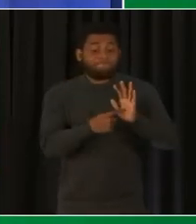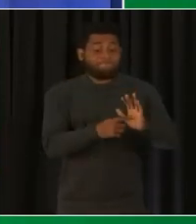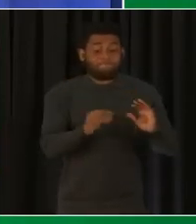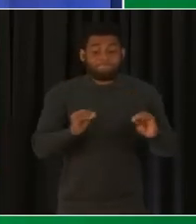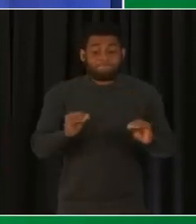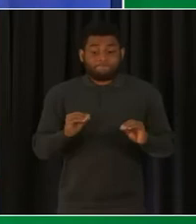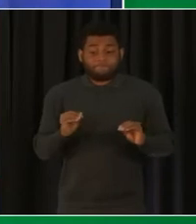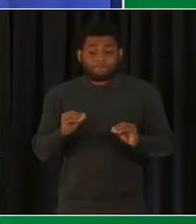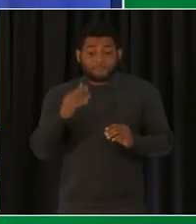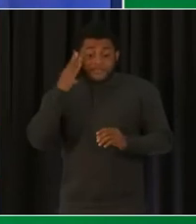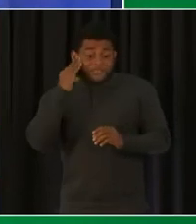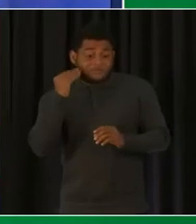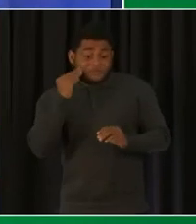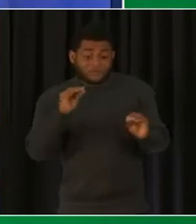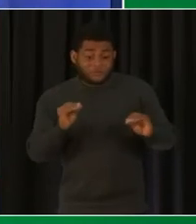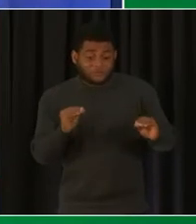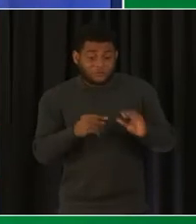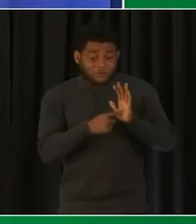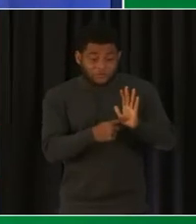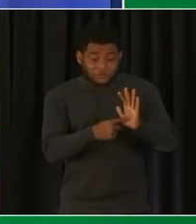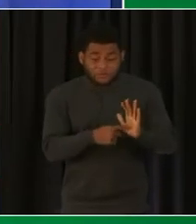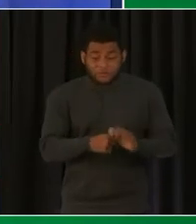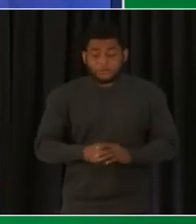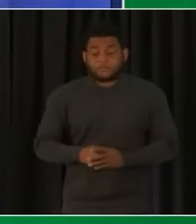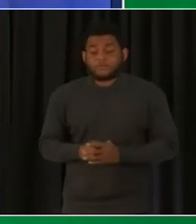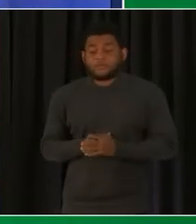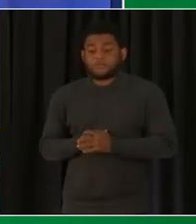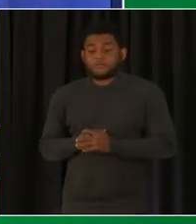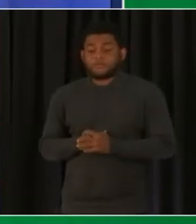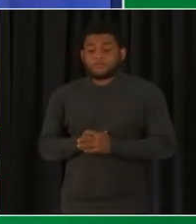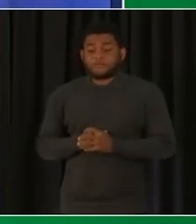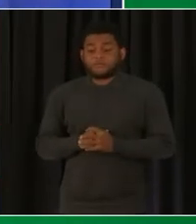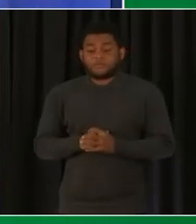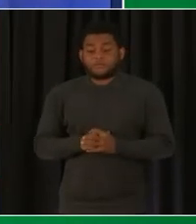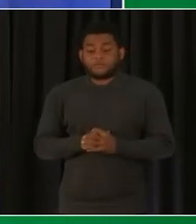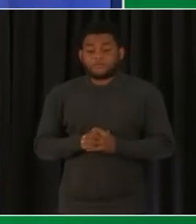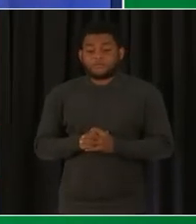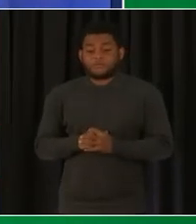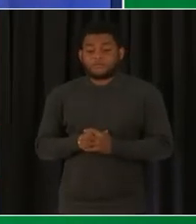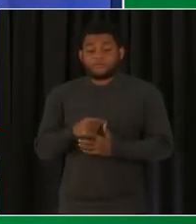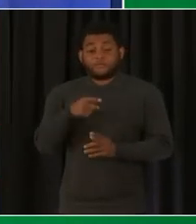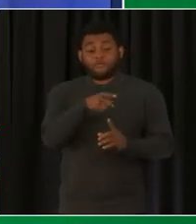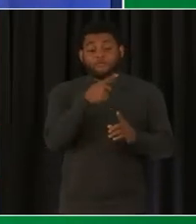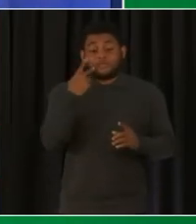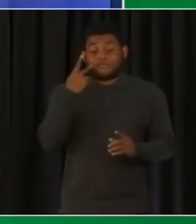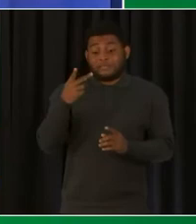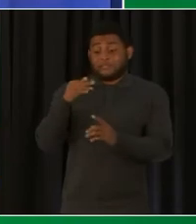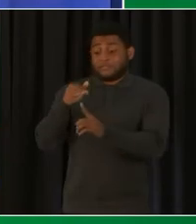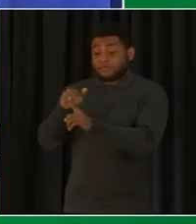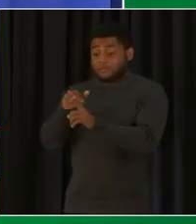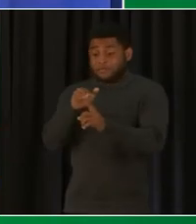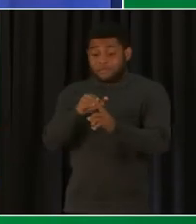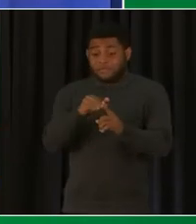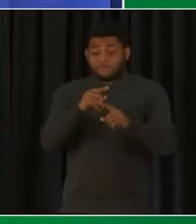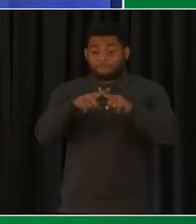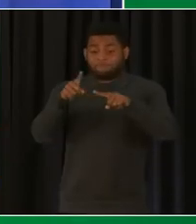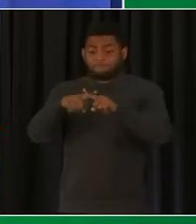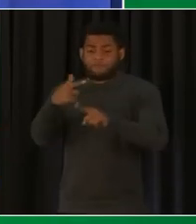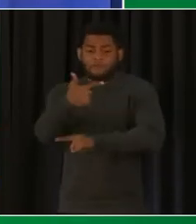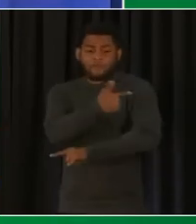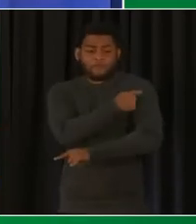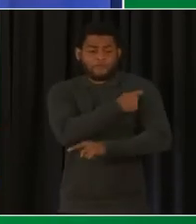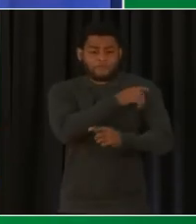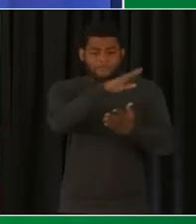another plug, and I think up on this slide, if you can still see it now, there's a reminder about various vaccination incentive